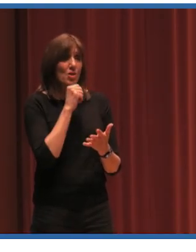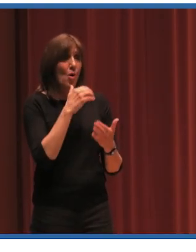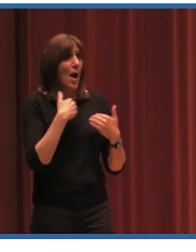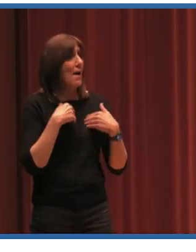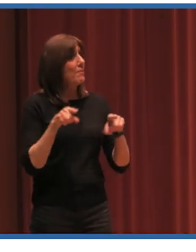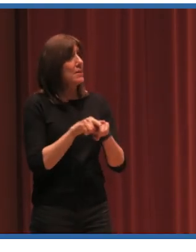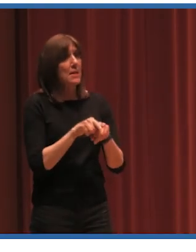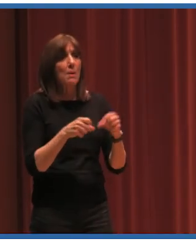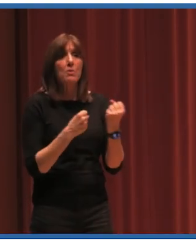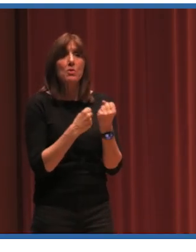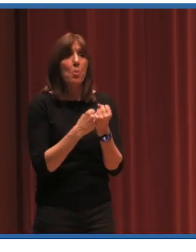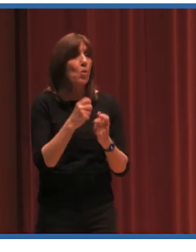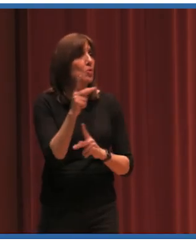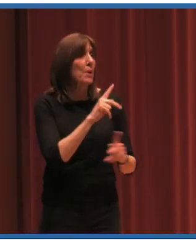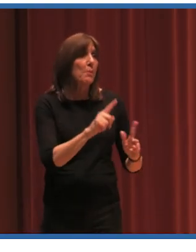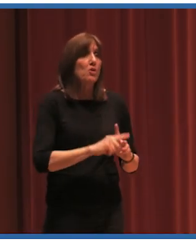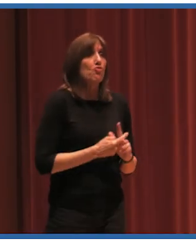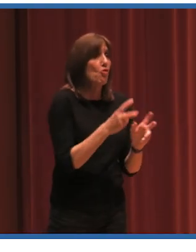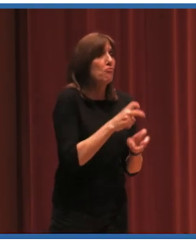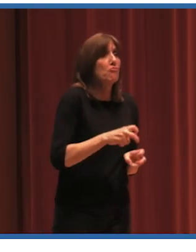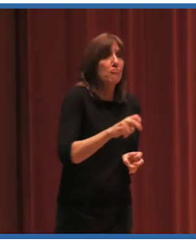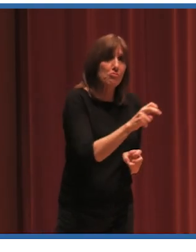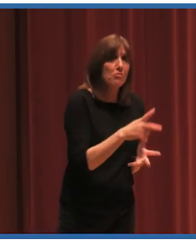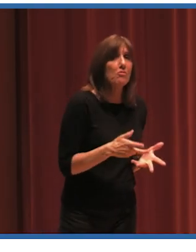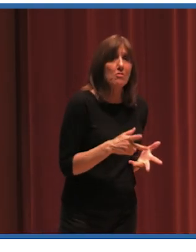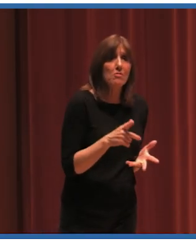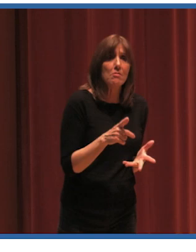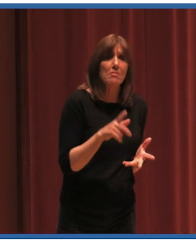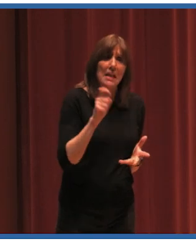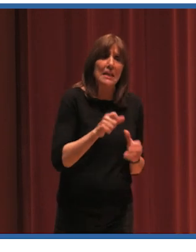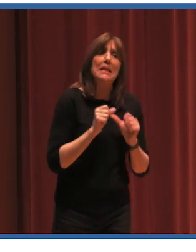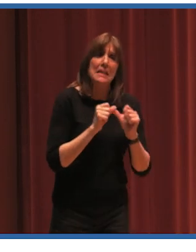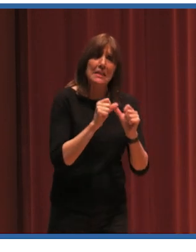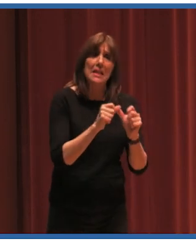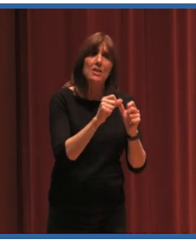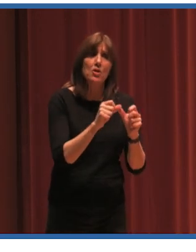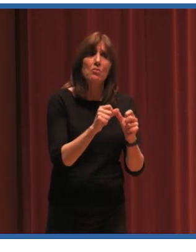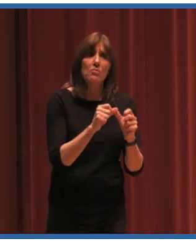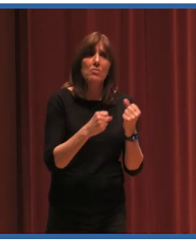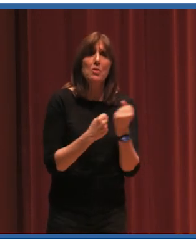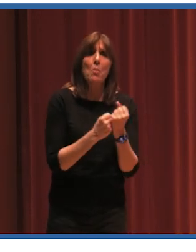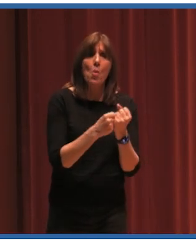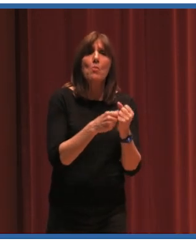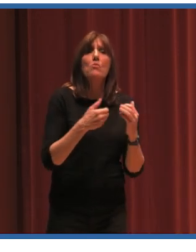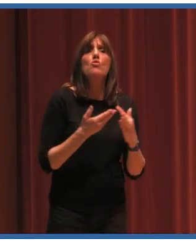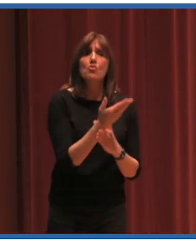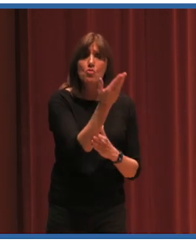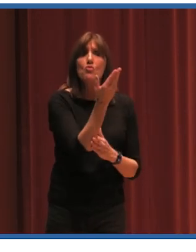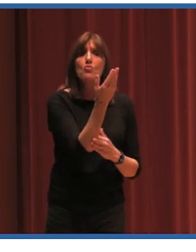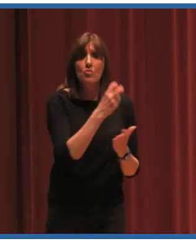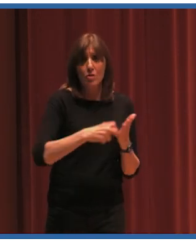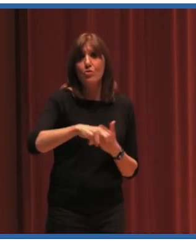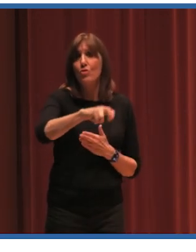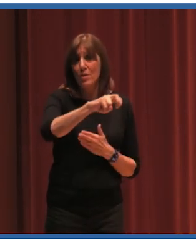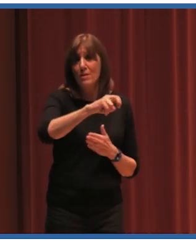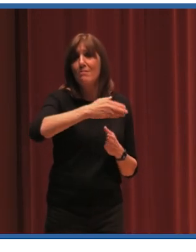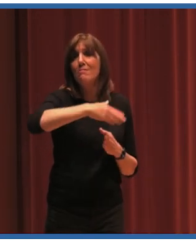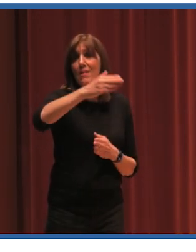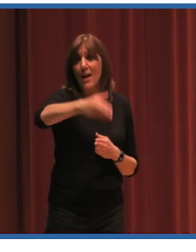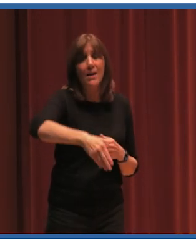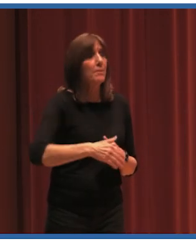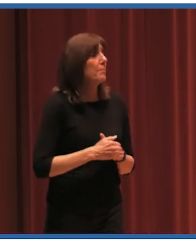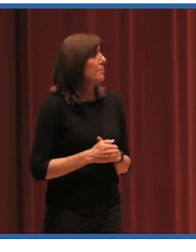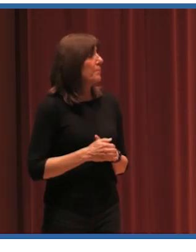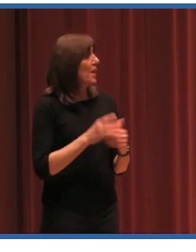support as those that are starting the cancer journey. Thank you for that perspective. Dr.